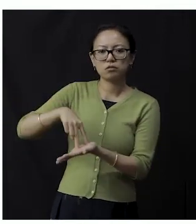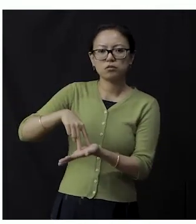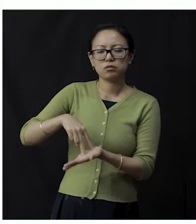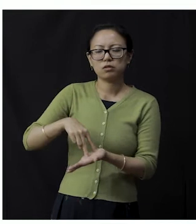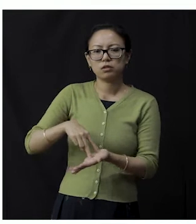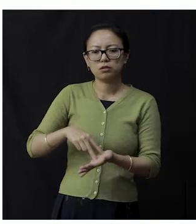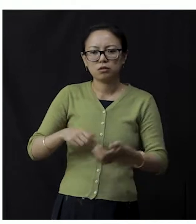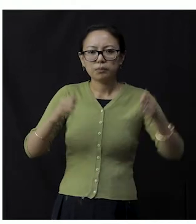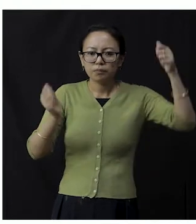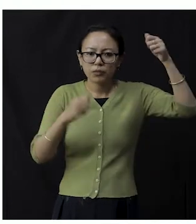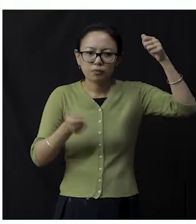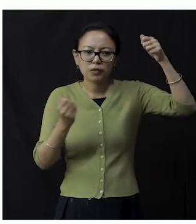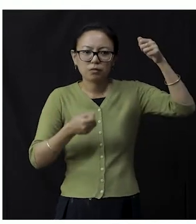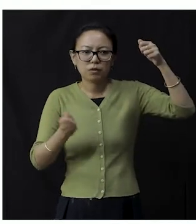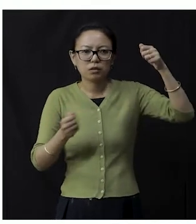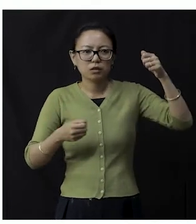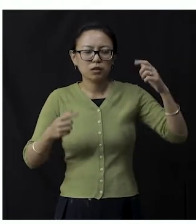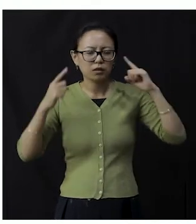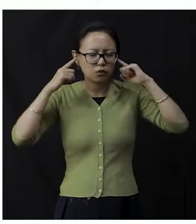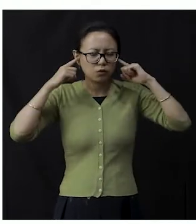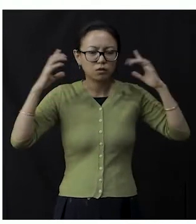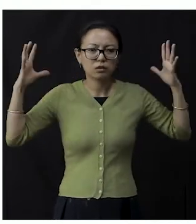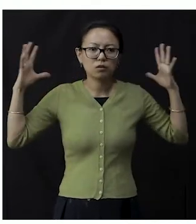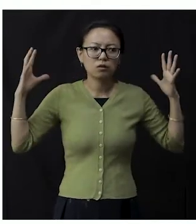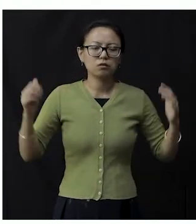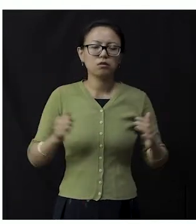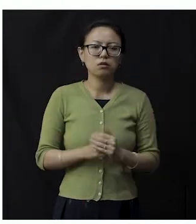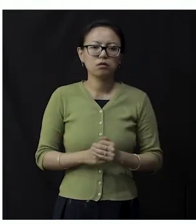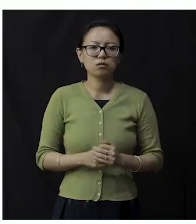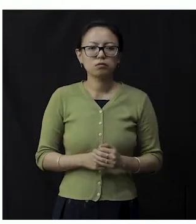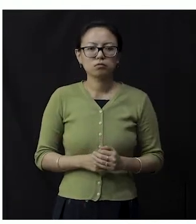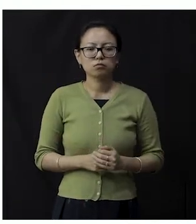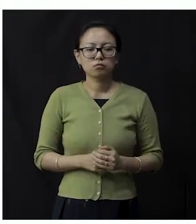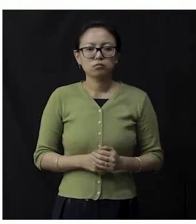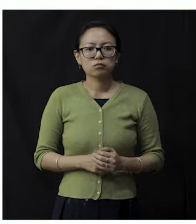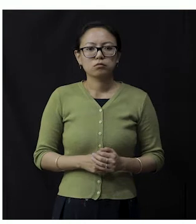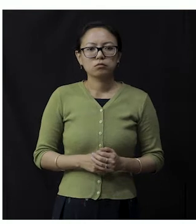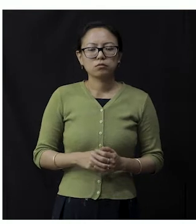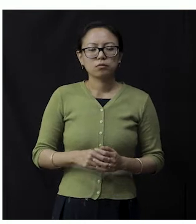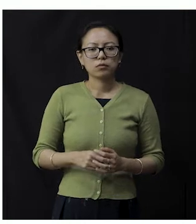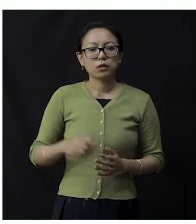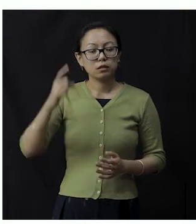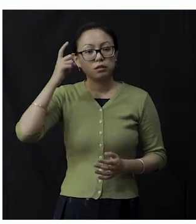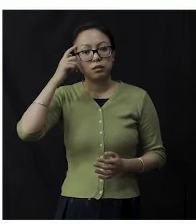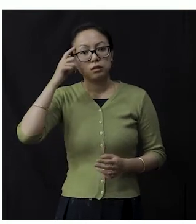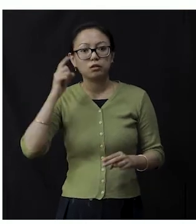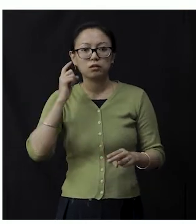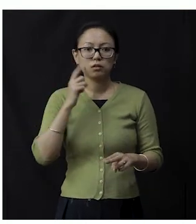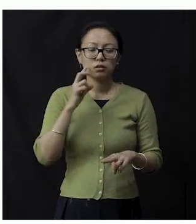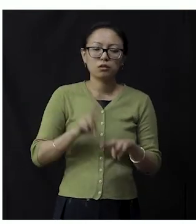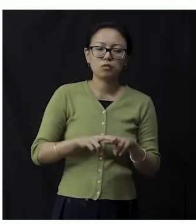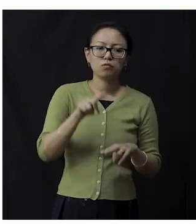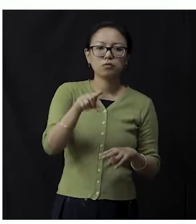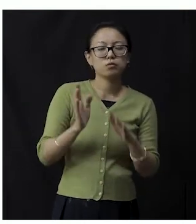noises. Bang, bang, bang, bang. Imagine you are sleeping at night, and this bad